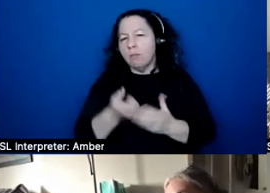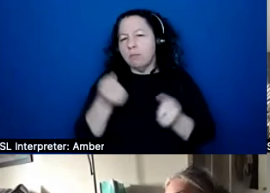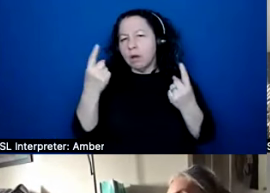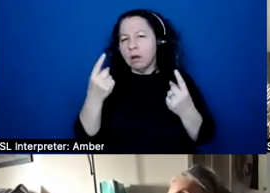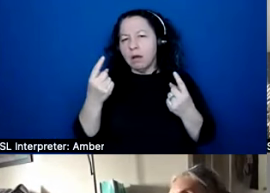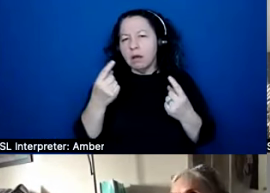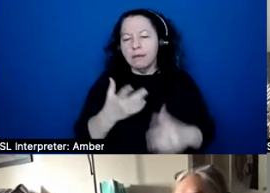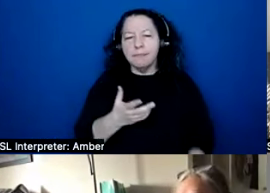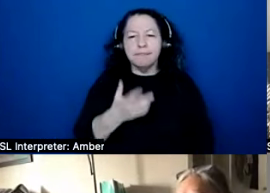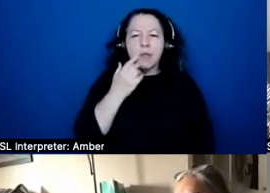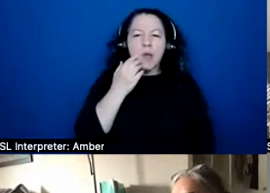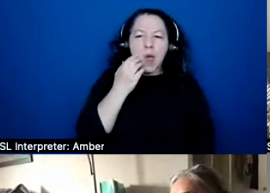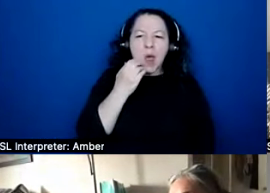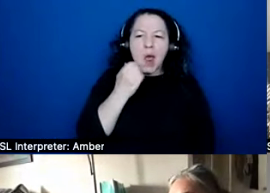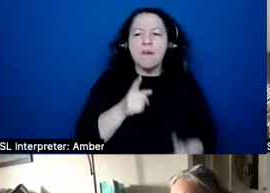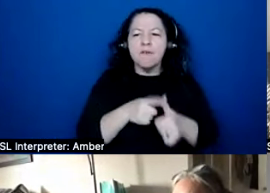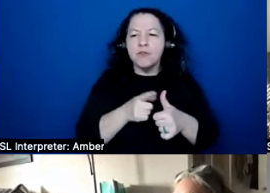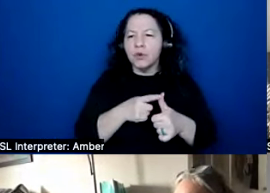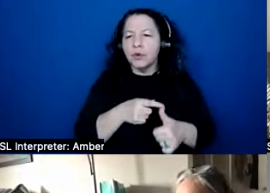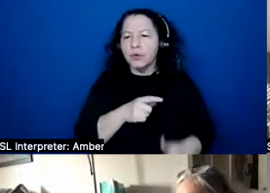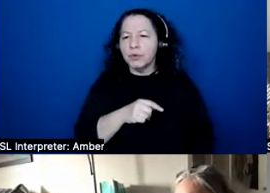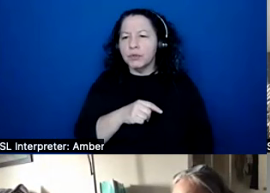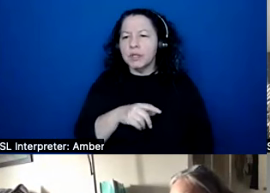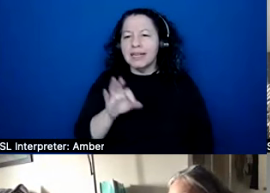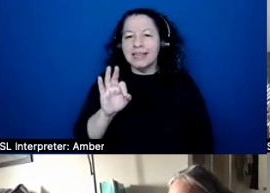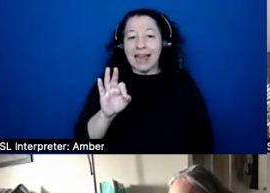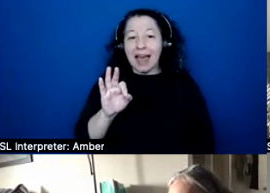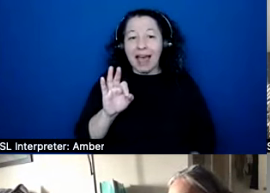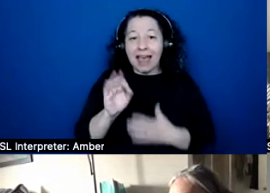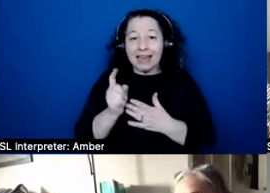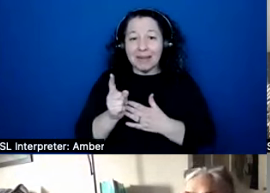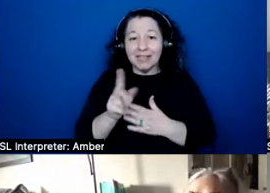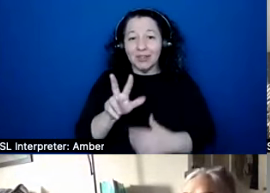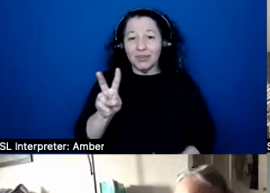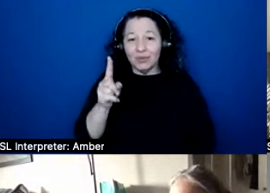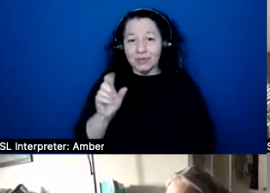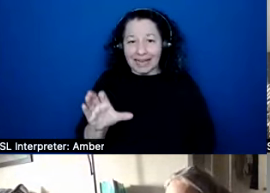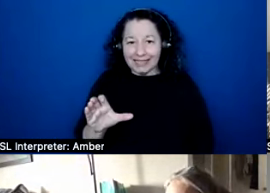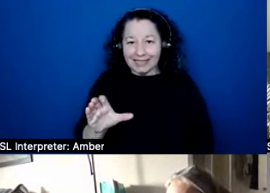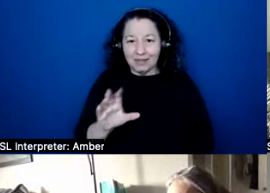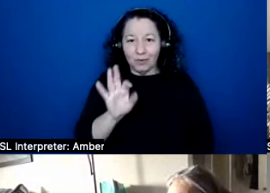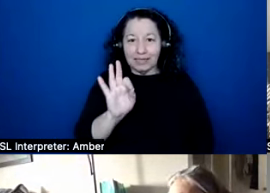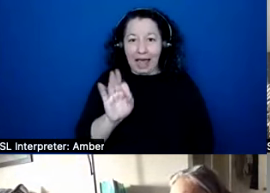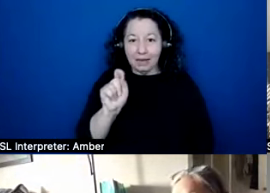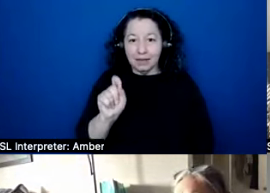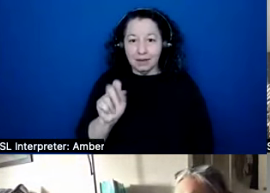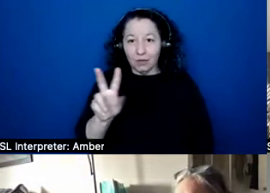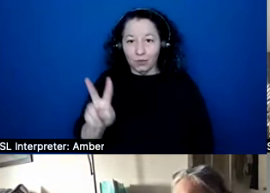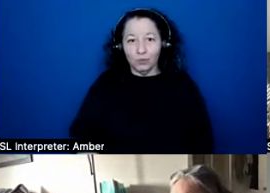And the first one is at 9 minutes, 32 seconds, Deb.